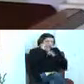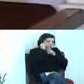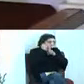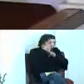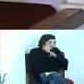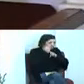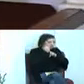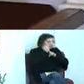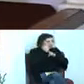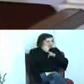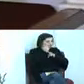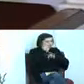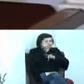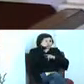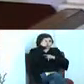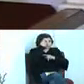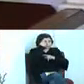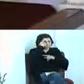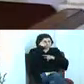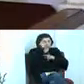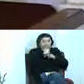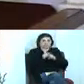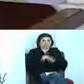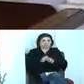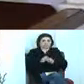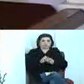You got to be that ham.